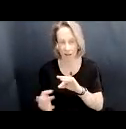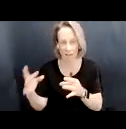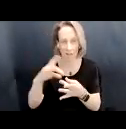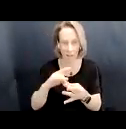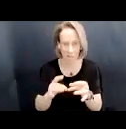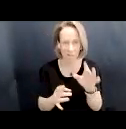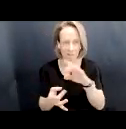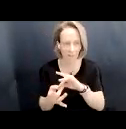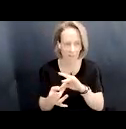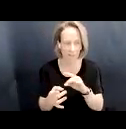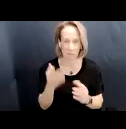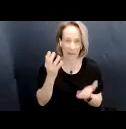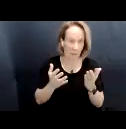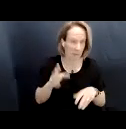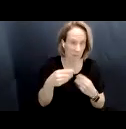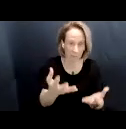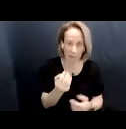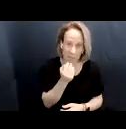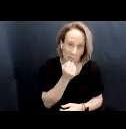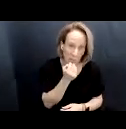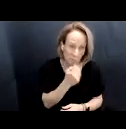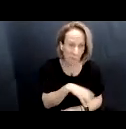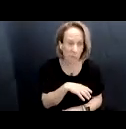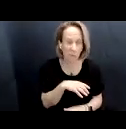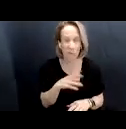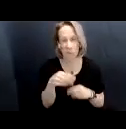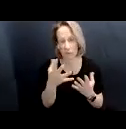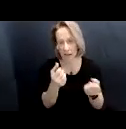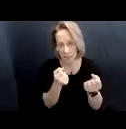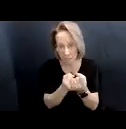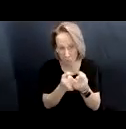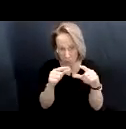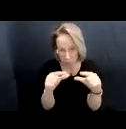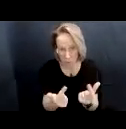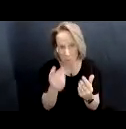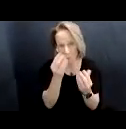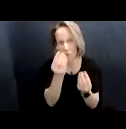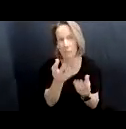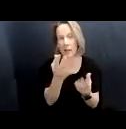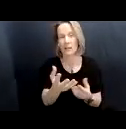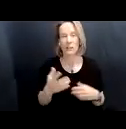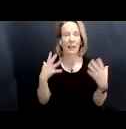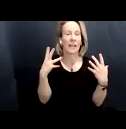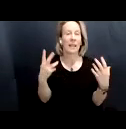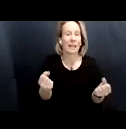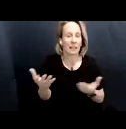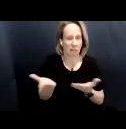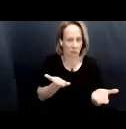it's providing food, providing support group information, providing those healing services.